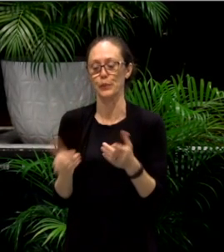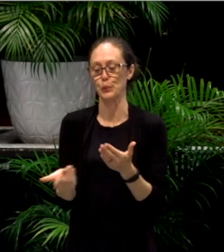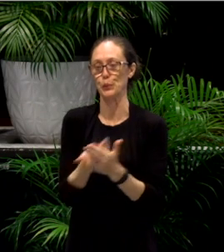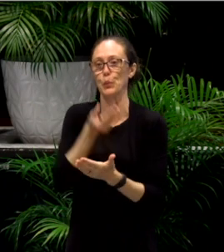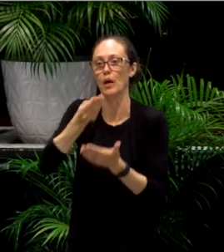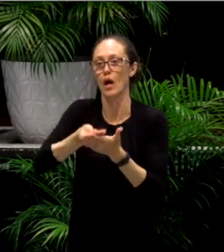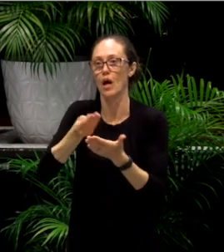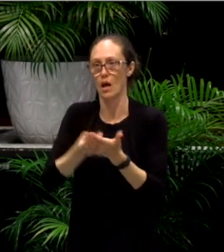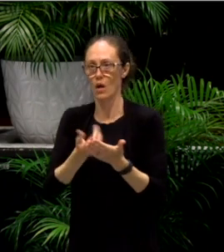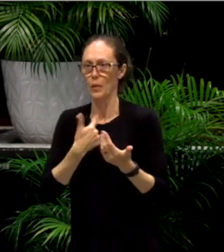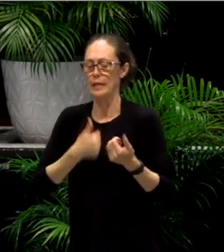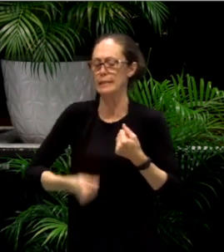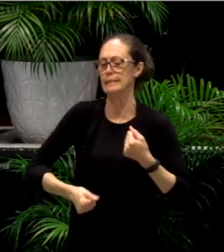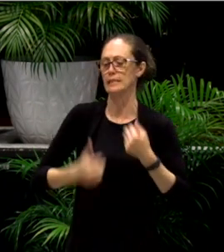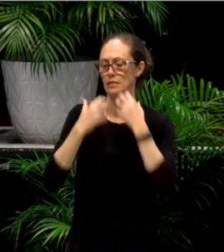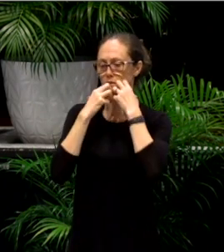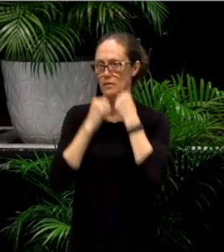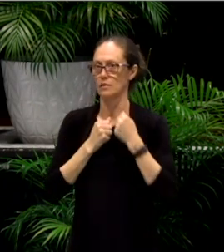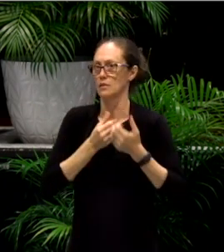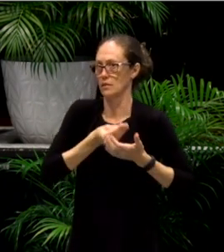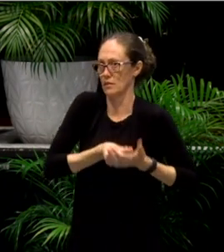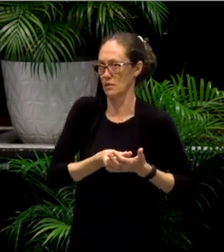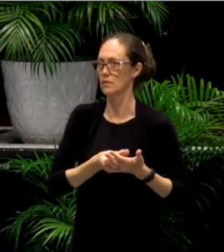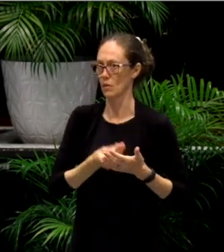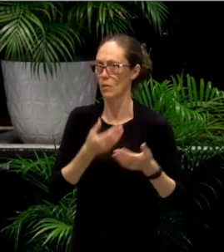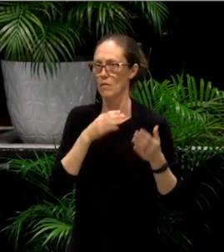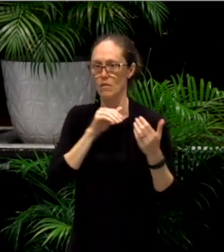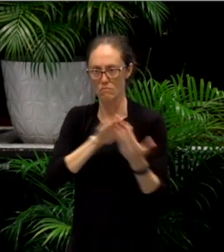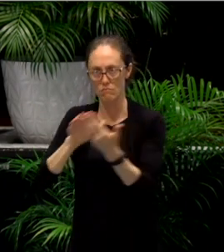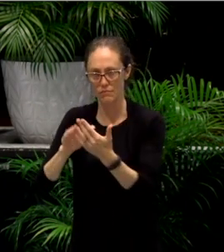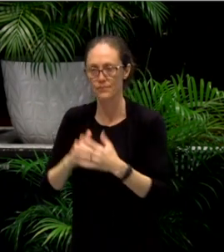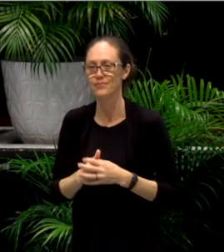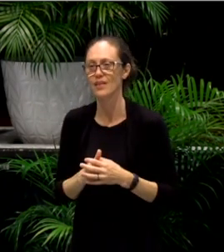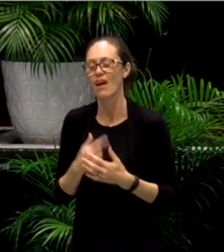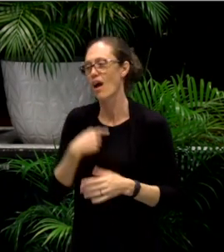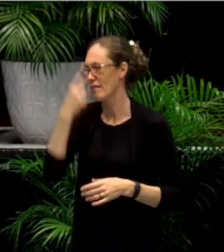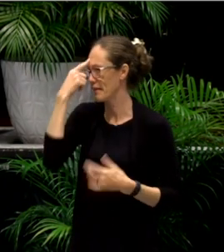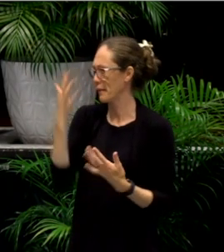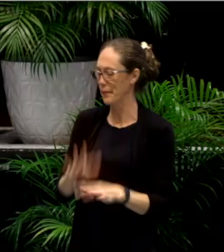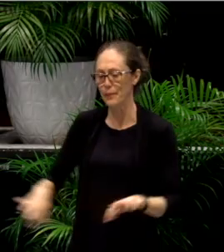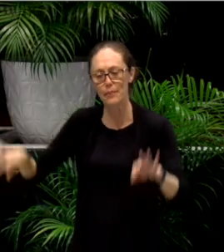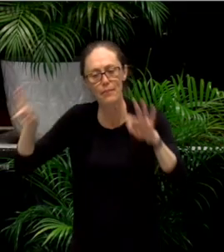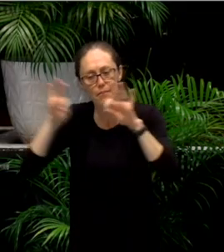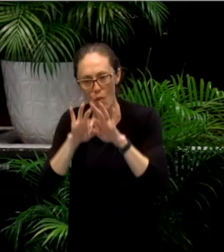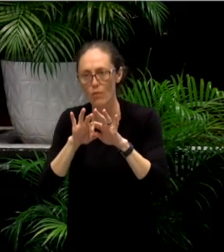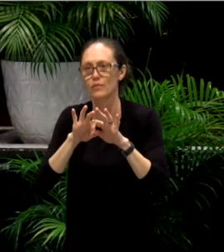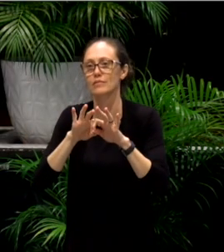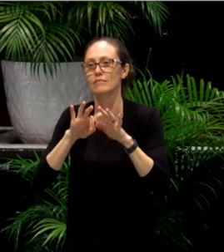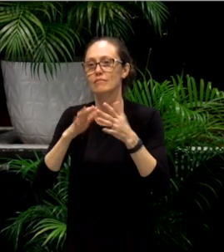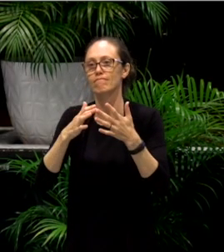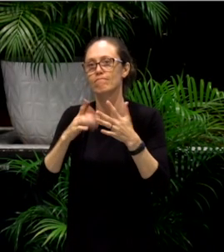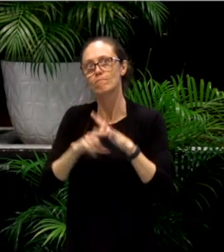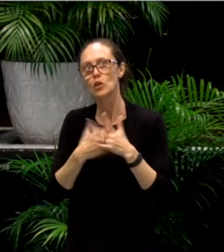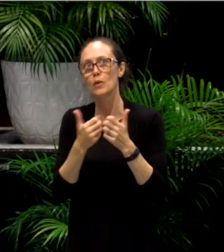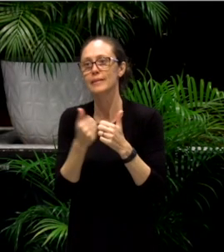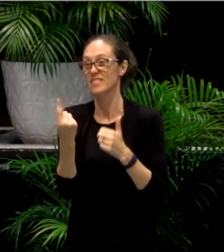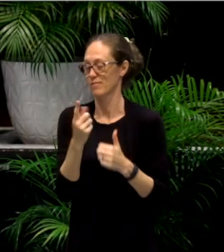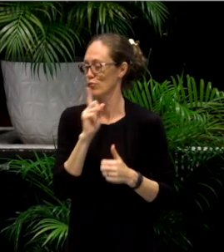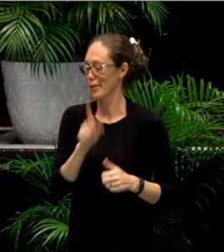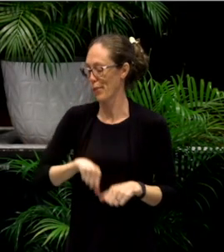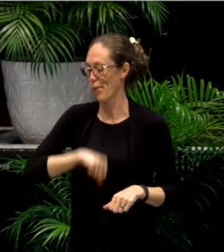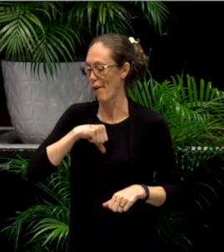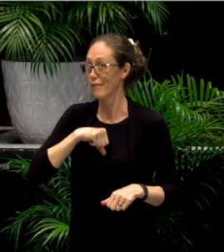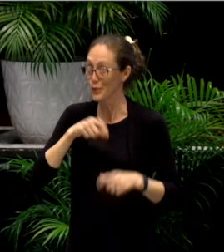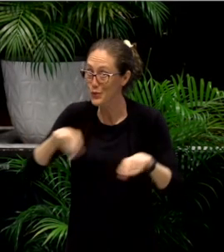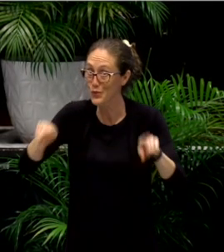financial conservation measures. And I think it's important to start with something that I'm really proud of and that you should be proud